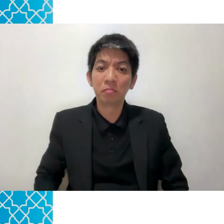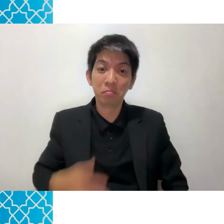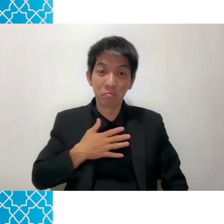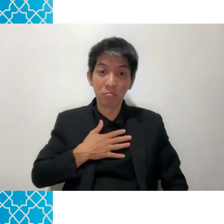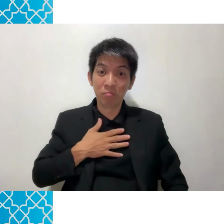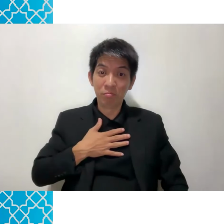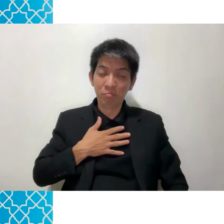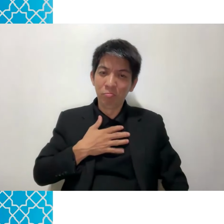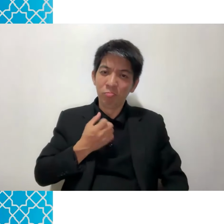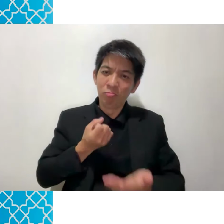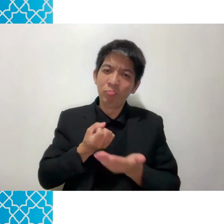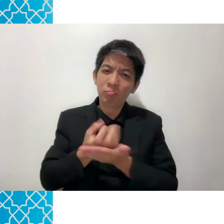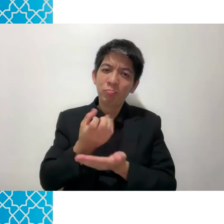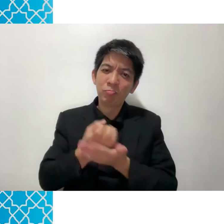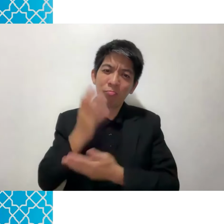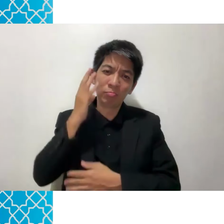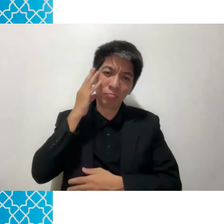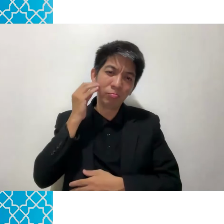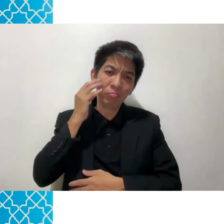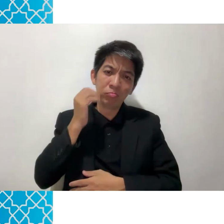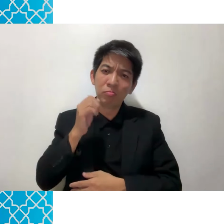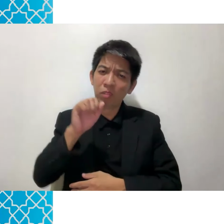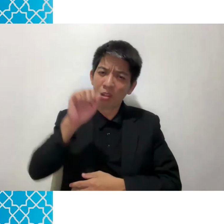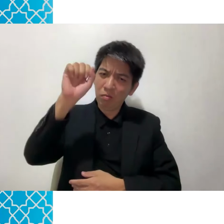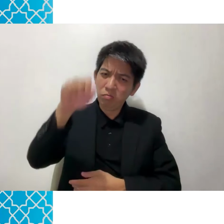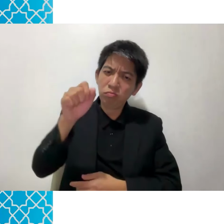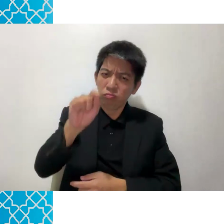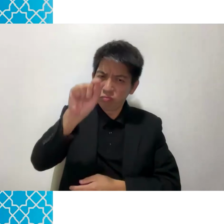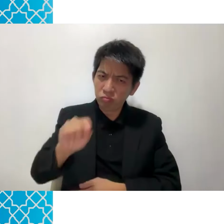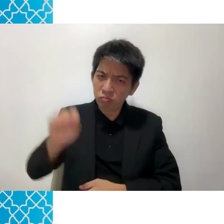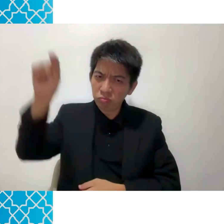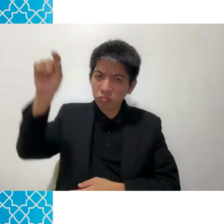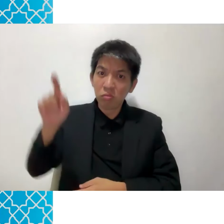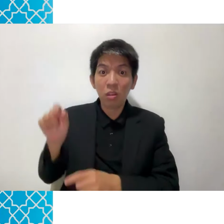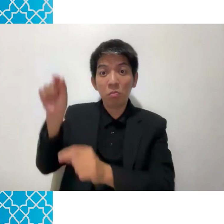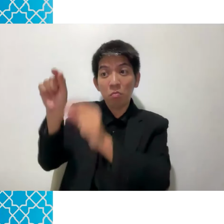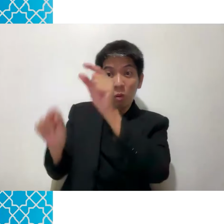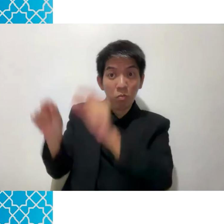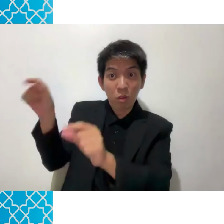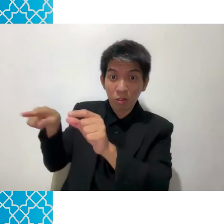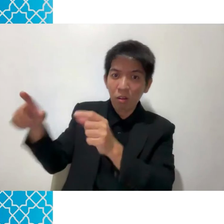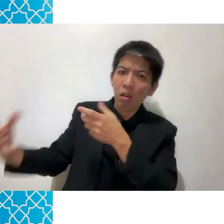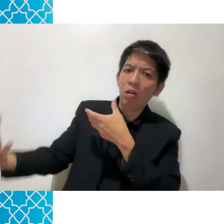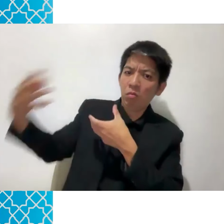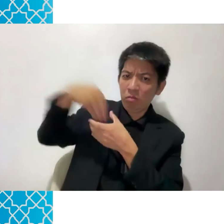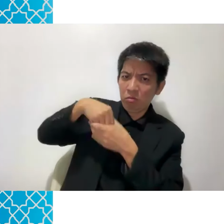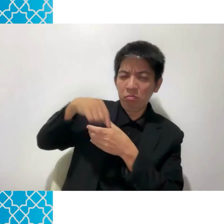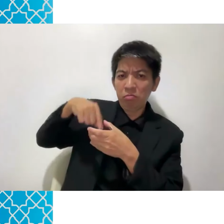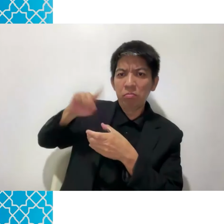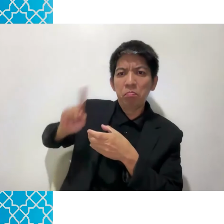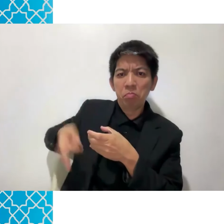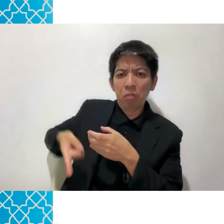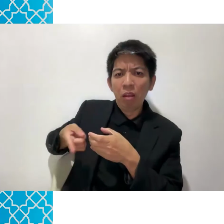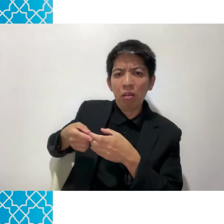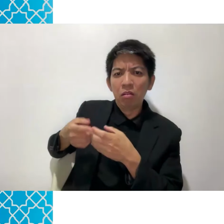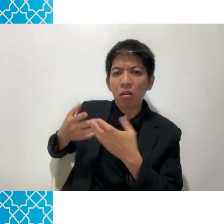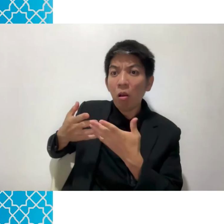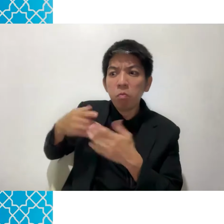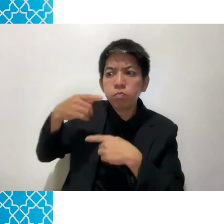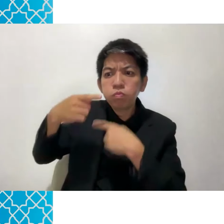have community engagement, you have better results, better measurable results and so on. Now, there